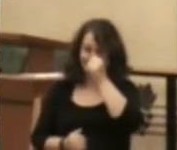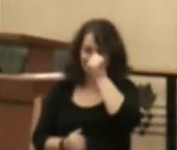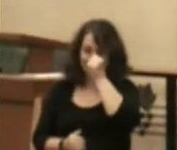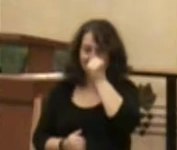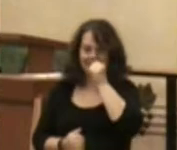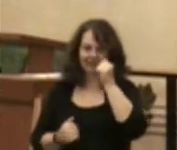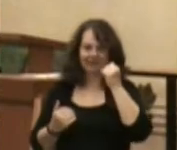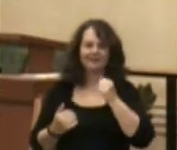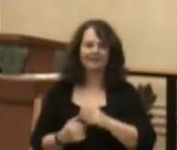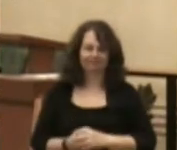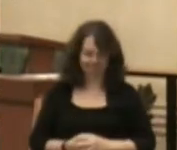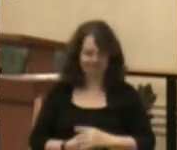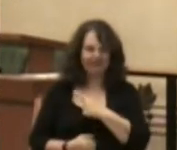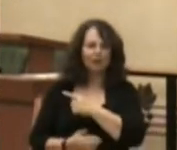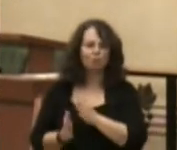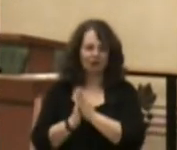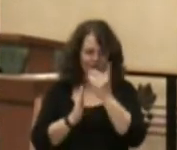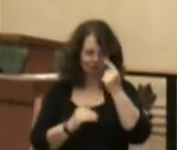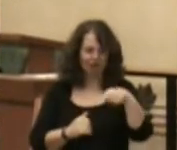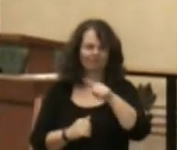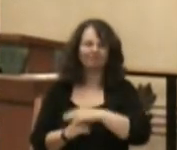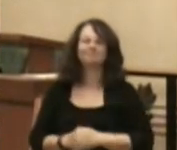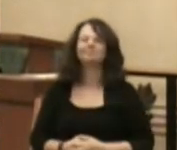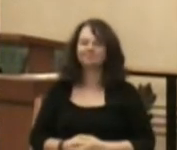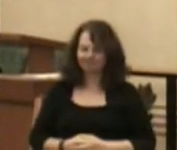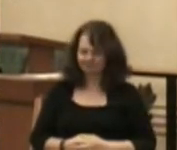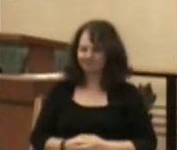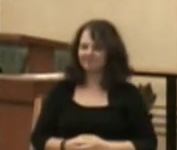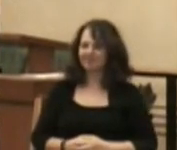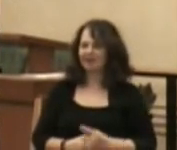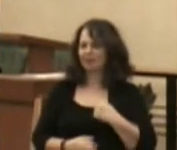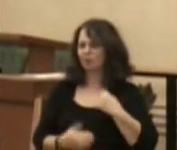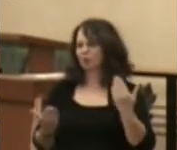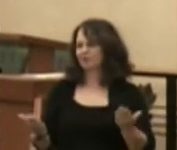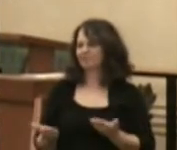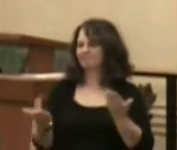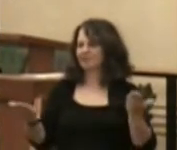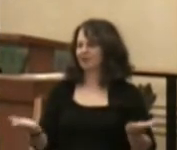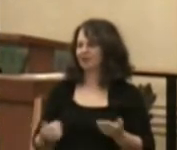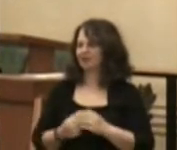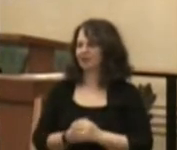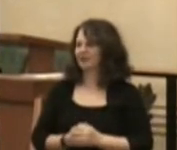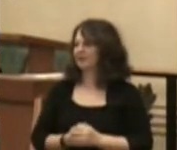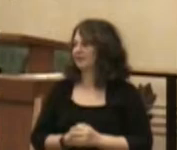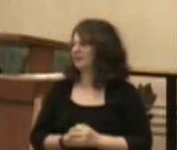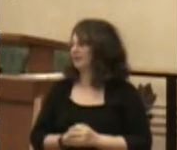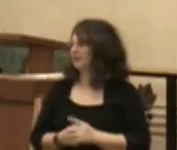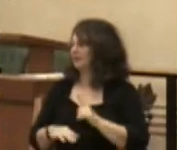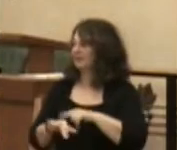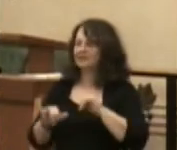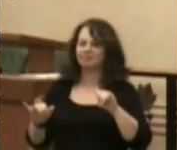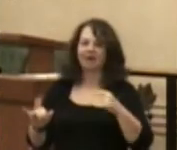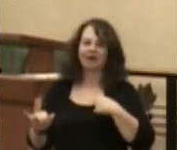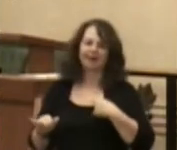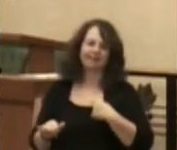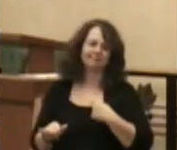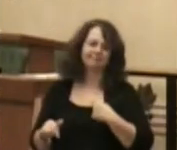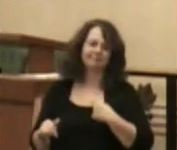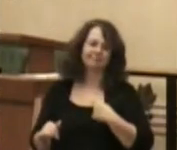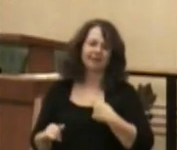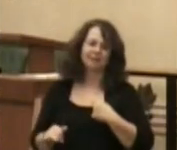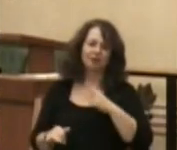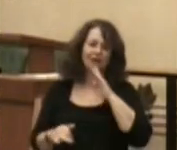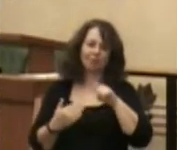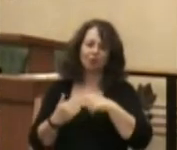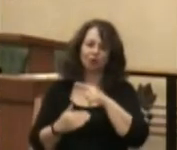Now, in reality, I know I'm only a placeholder here. And while I might affectionately and pastorally refer to